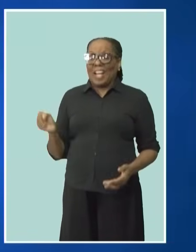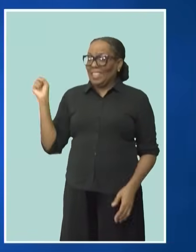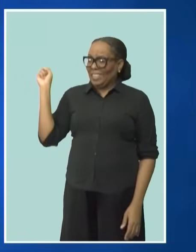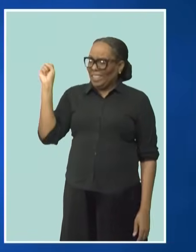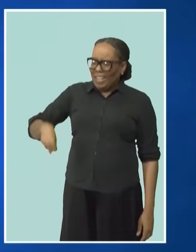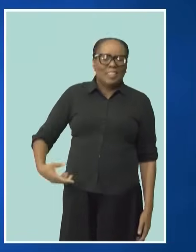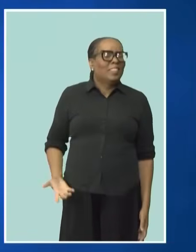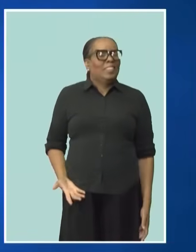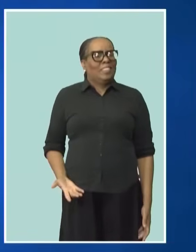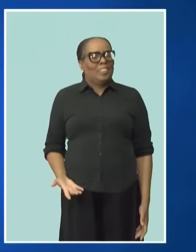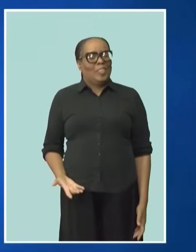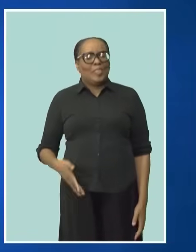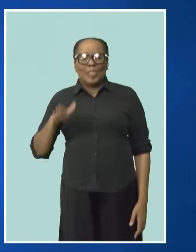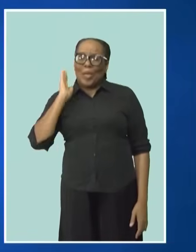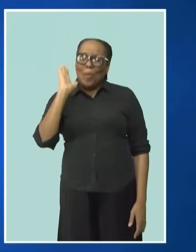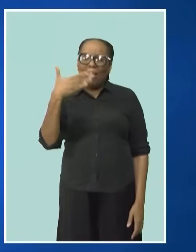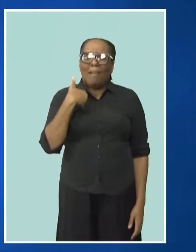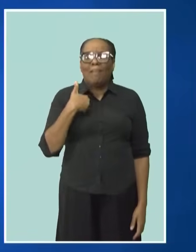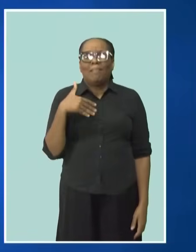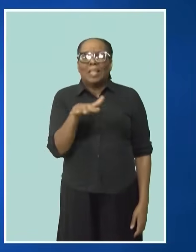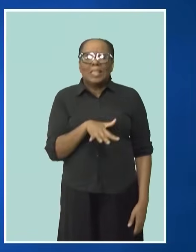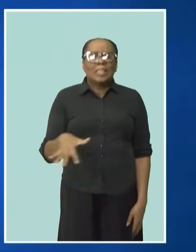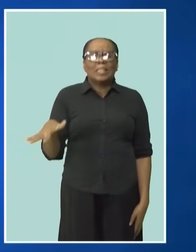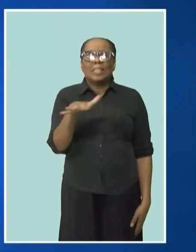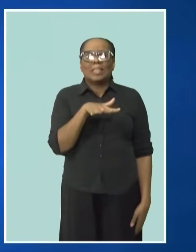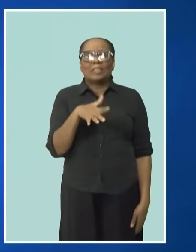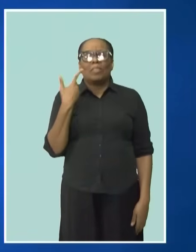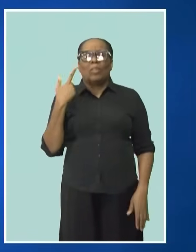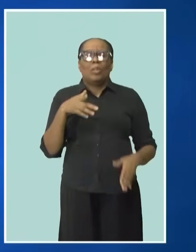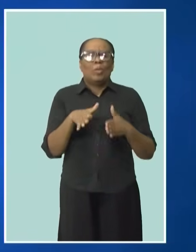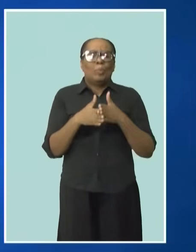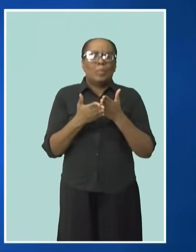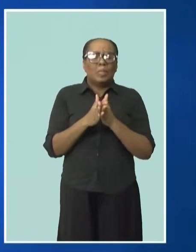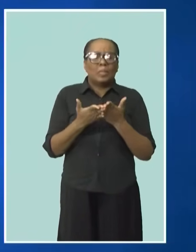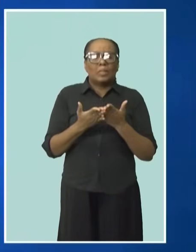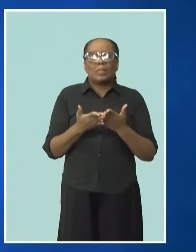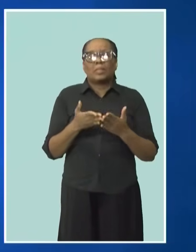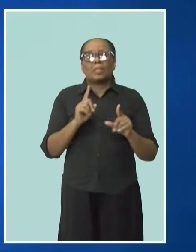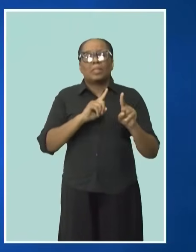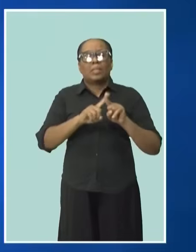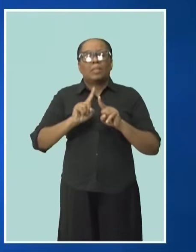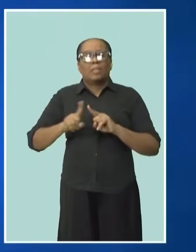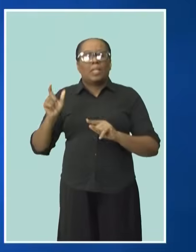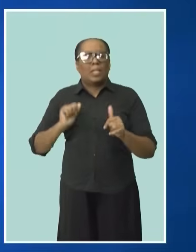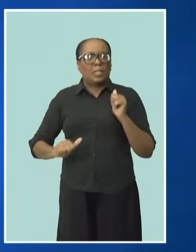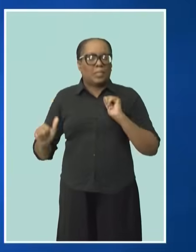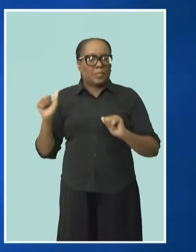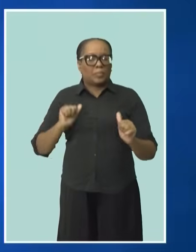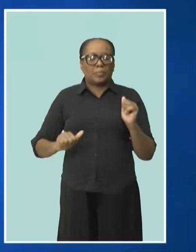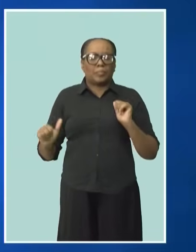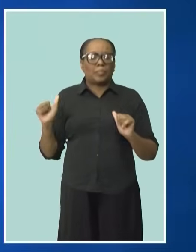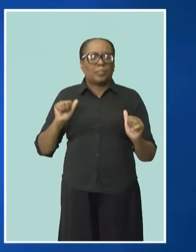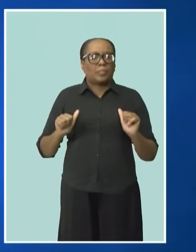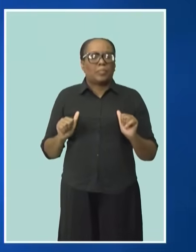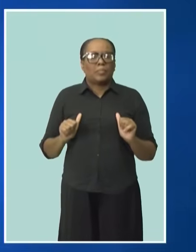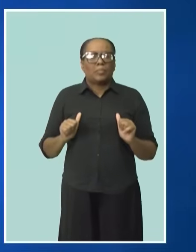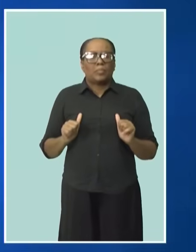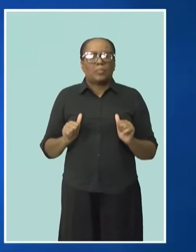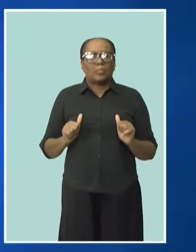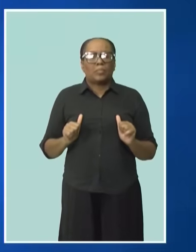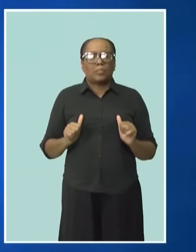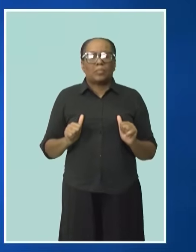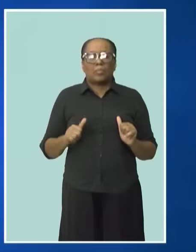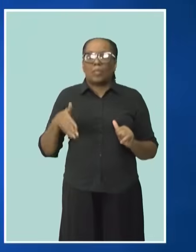So there's going to be this space where not only will there be books, but there'll be all kinds of activities. Mm-hmm. We're going to have